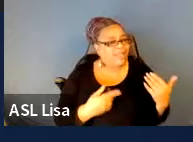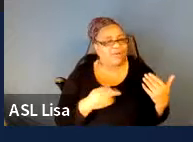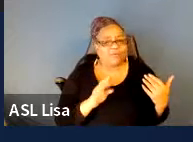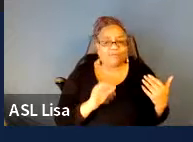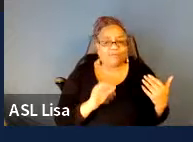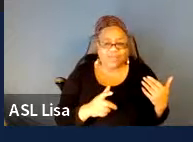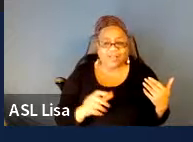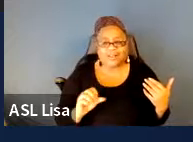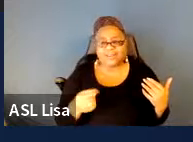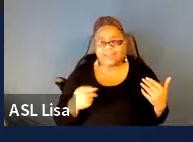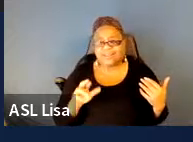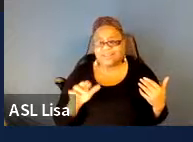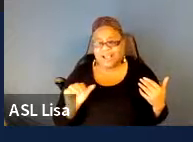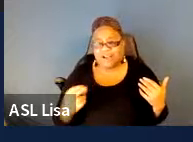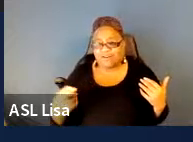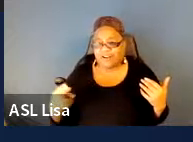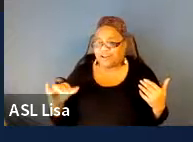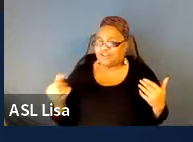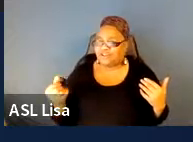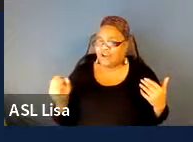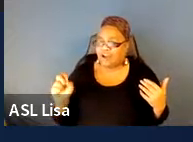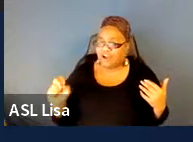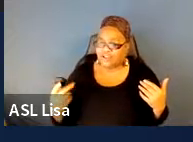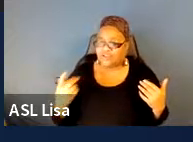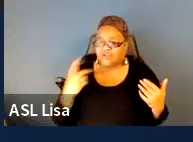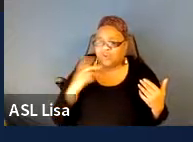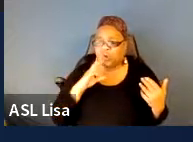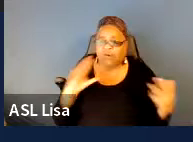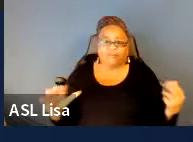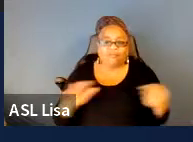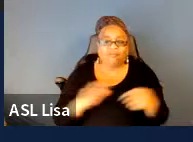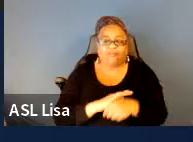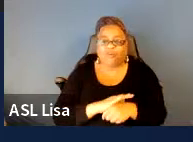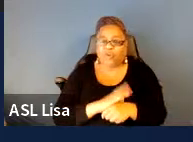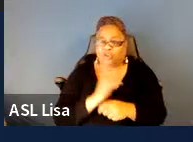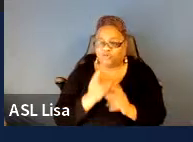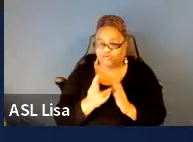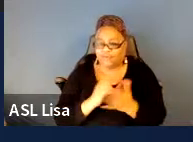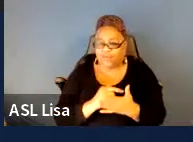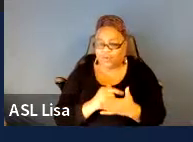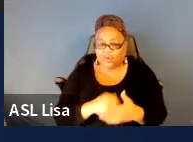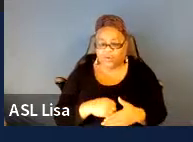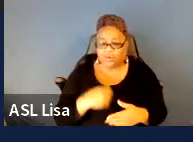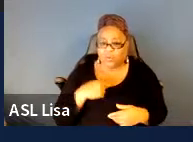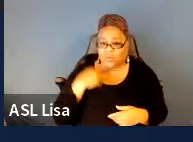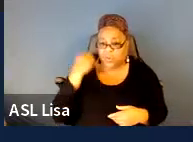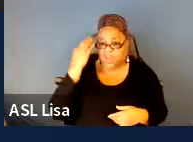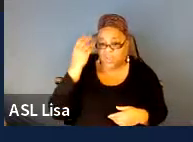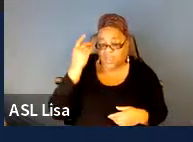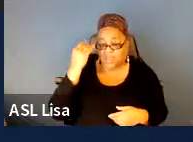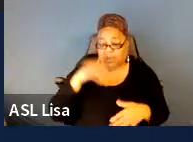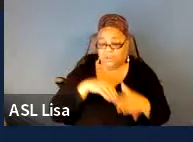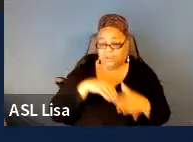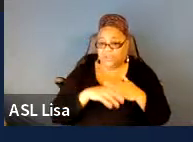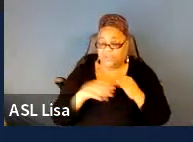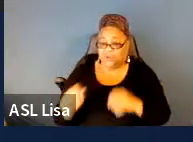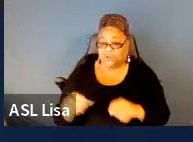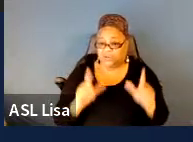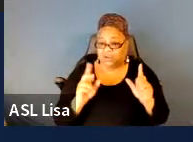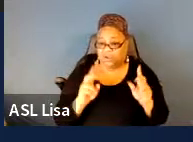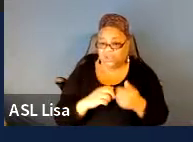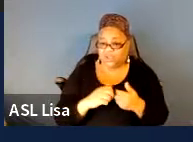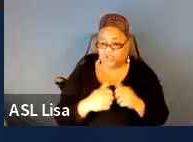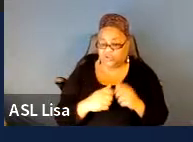and Josh, for your comprehensive overview. When I think about the accessible signage issues that we've just gone over, they've always